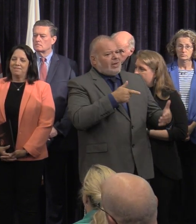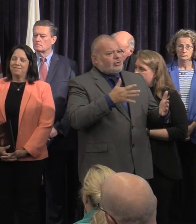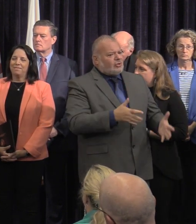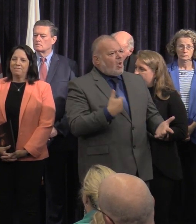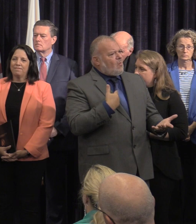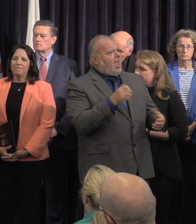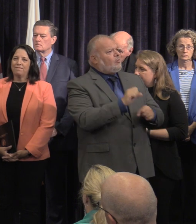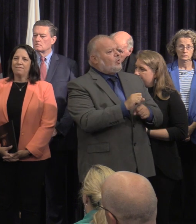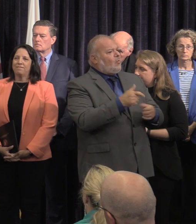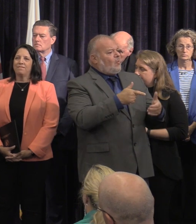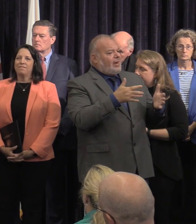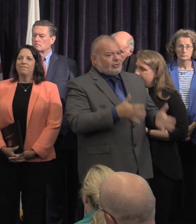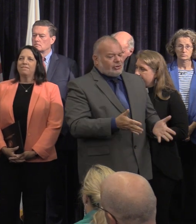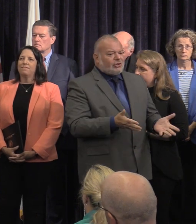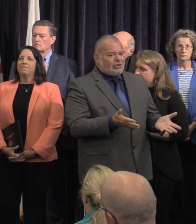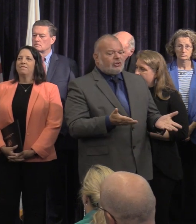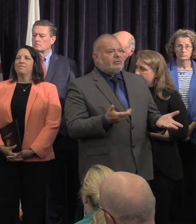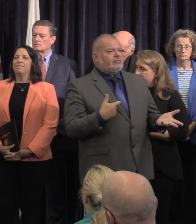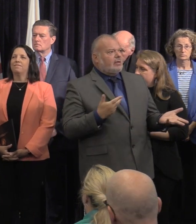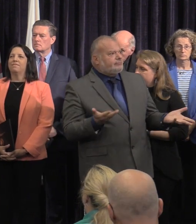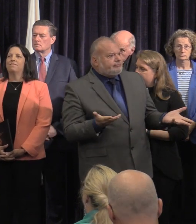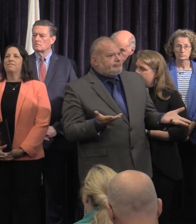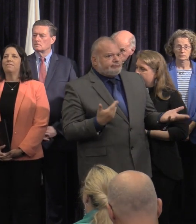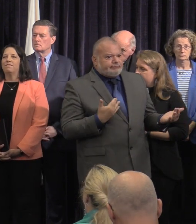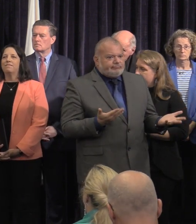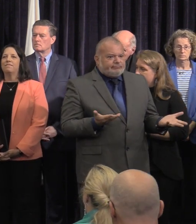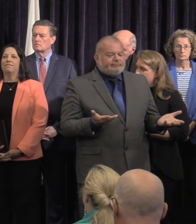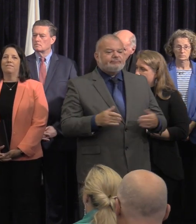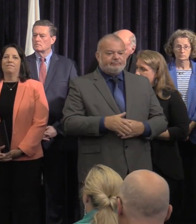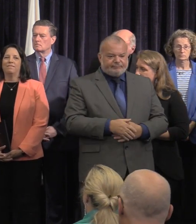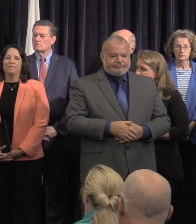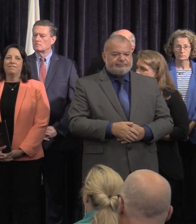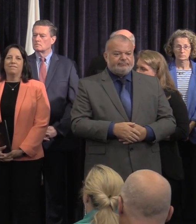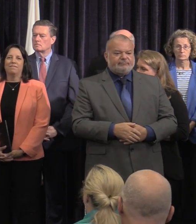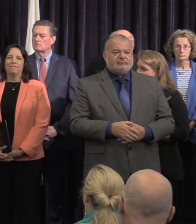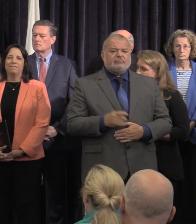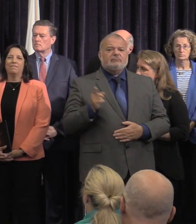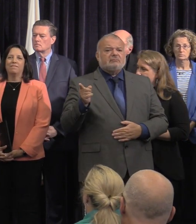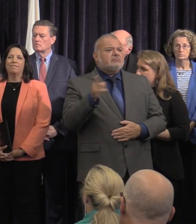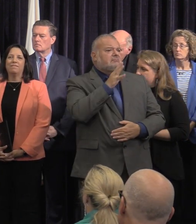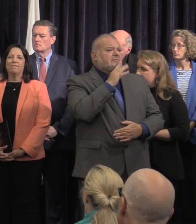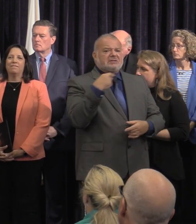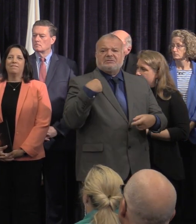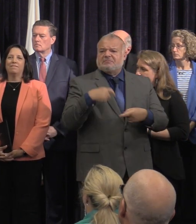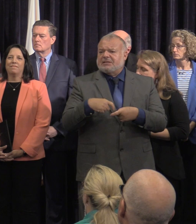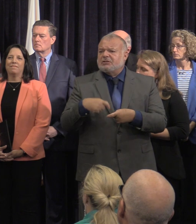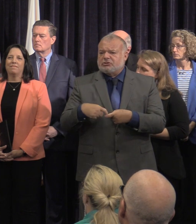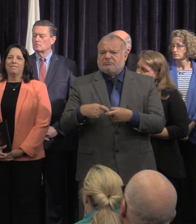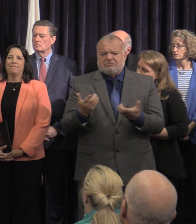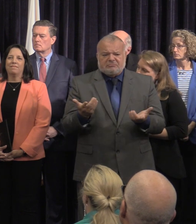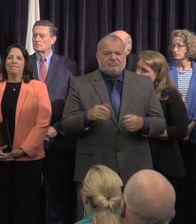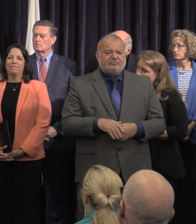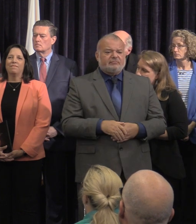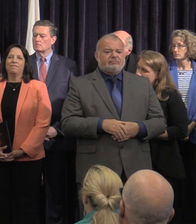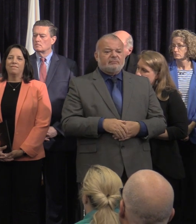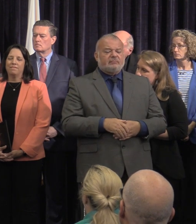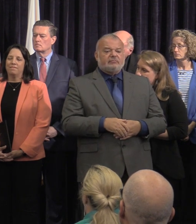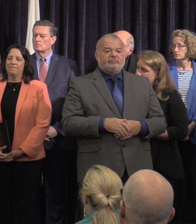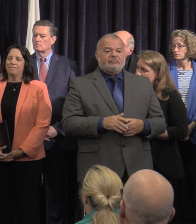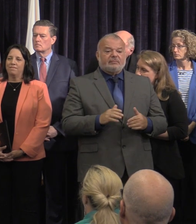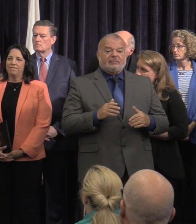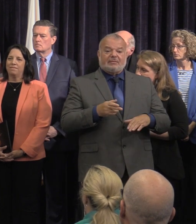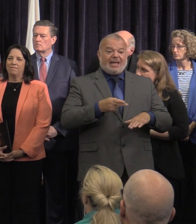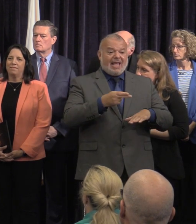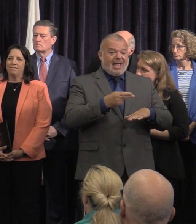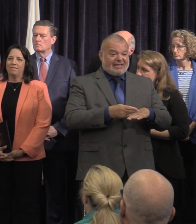work. He communicated with us in Spanish, as he'd learned that language during